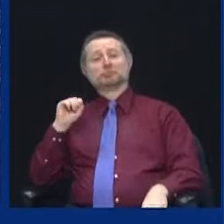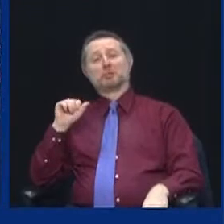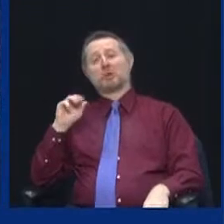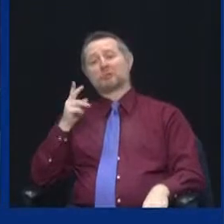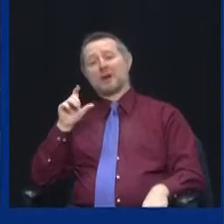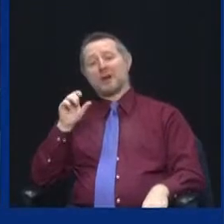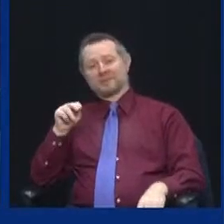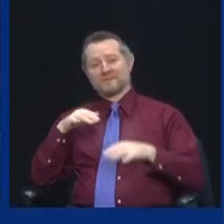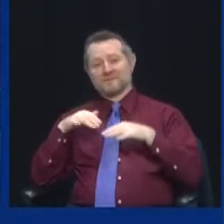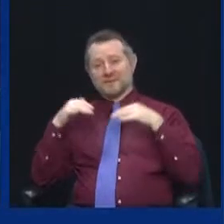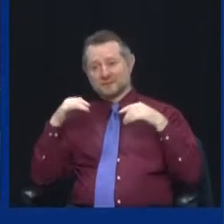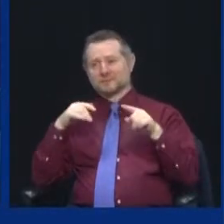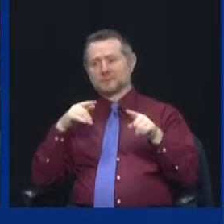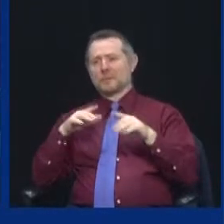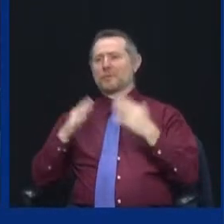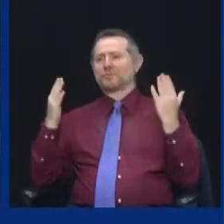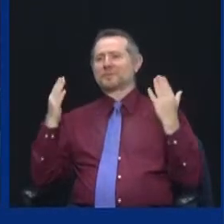1988. It